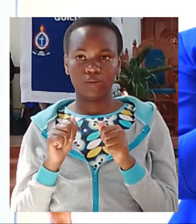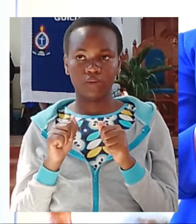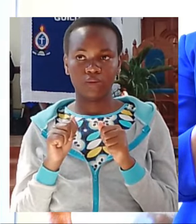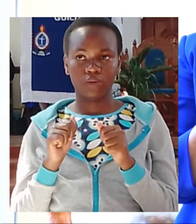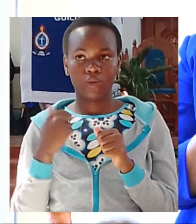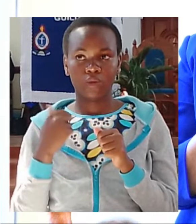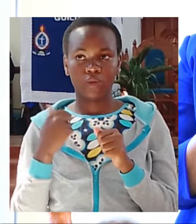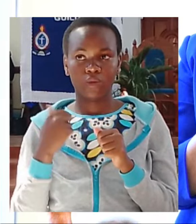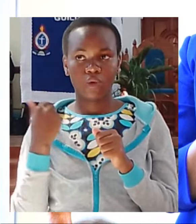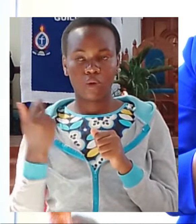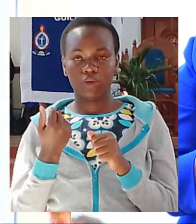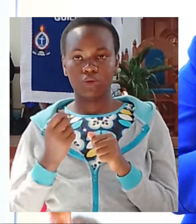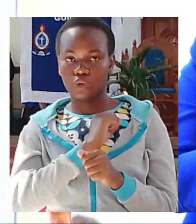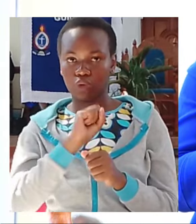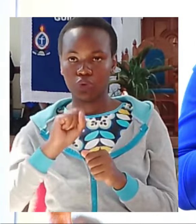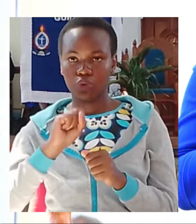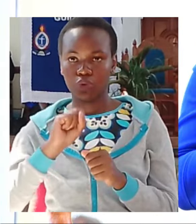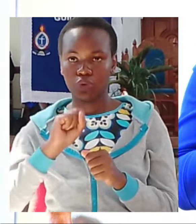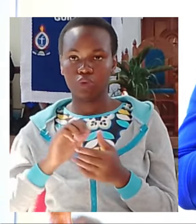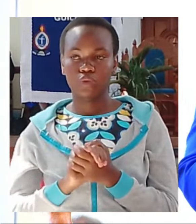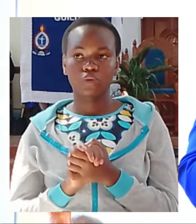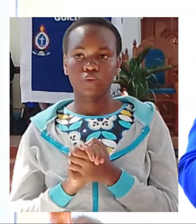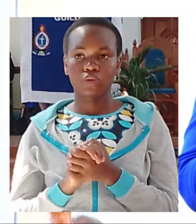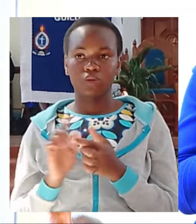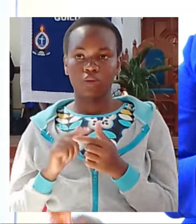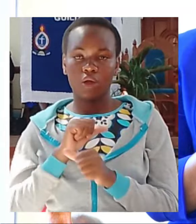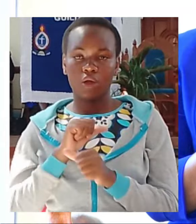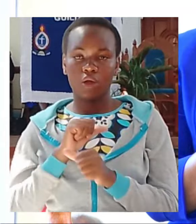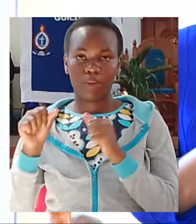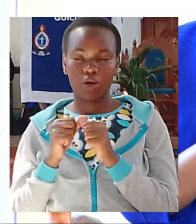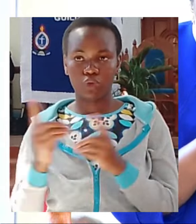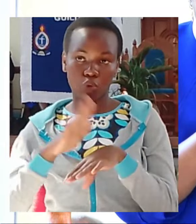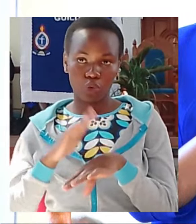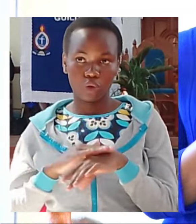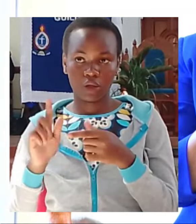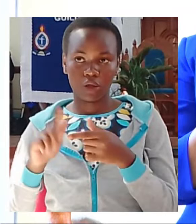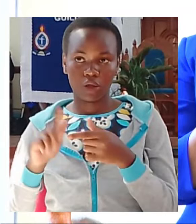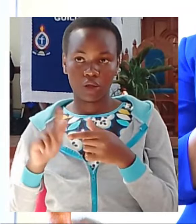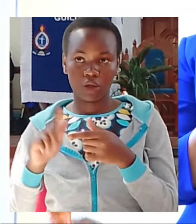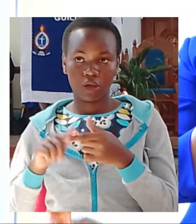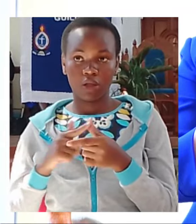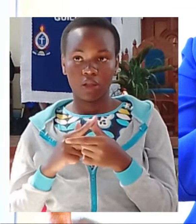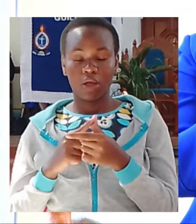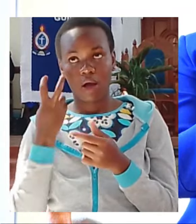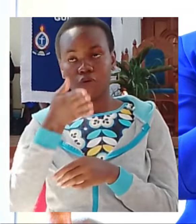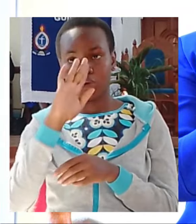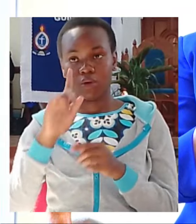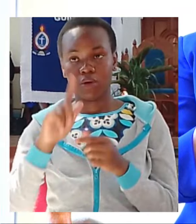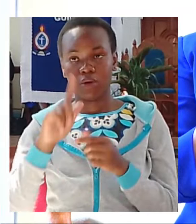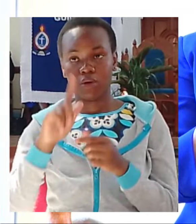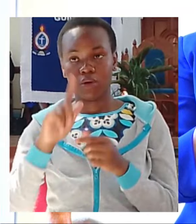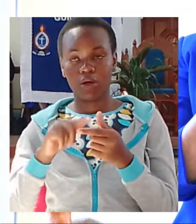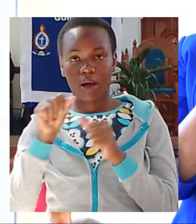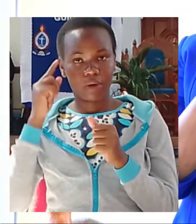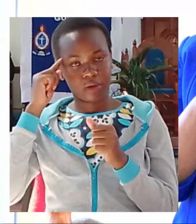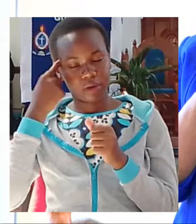of our souls. It is about doing what is right in the presence of God. It is about